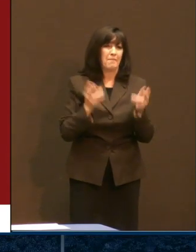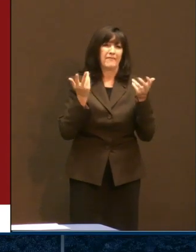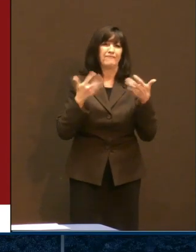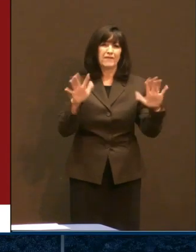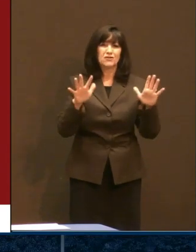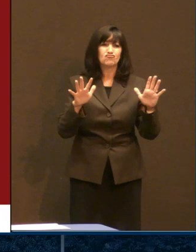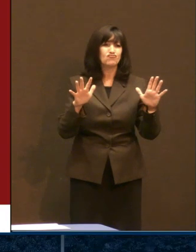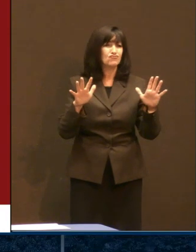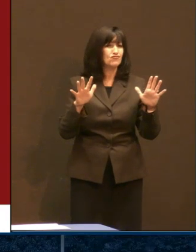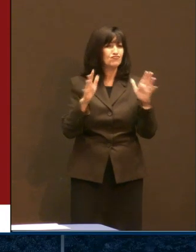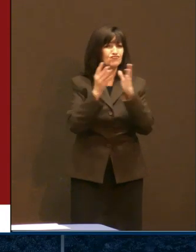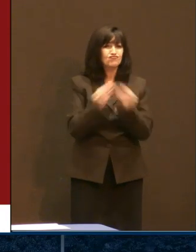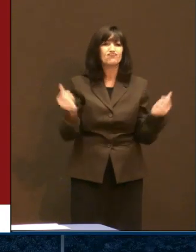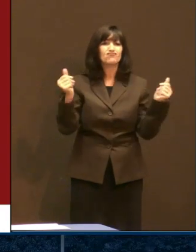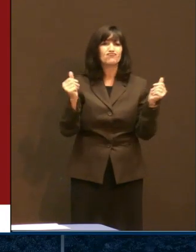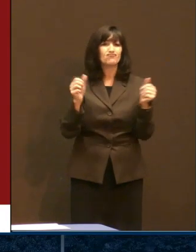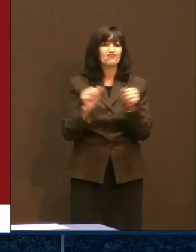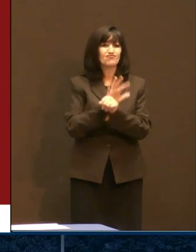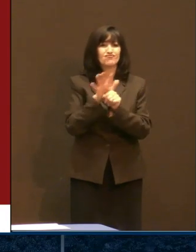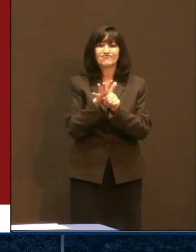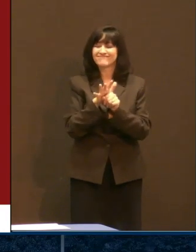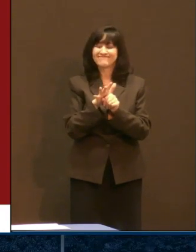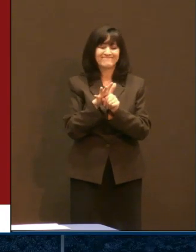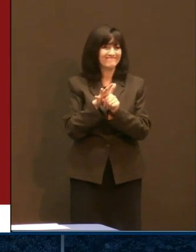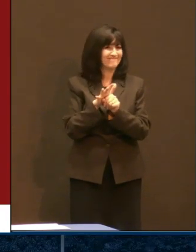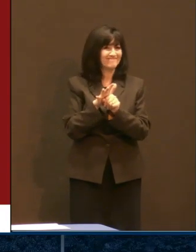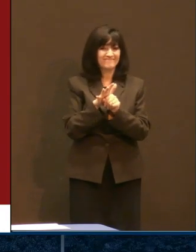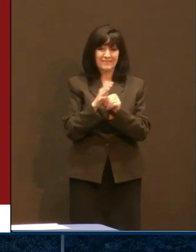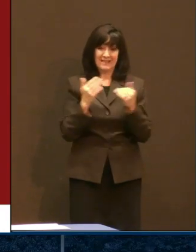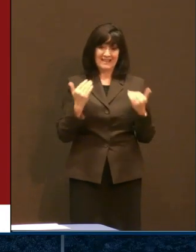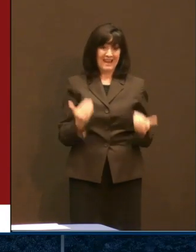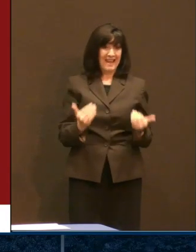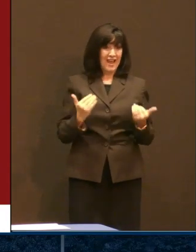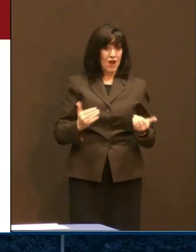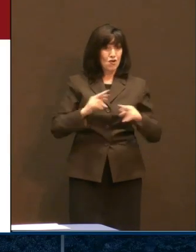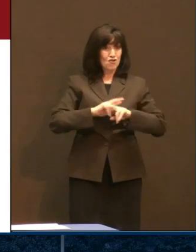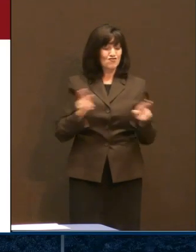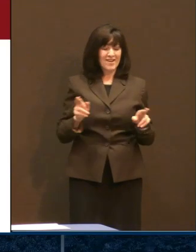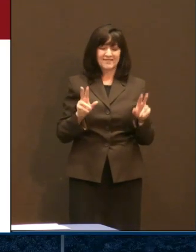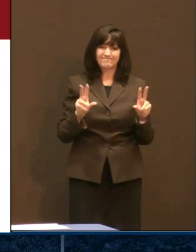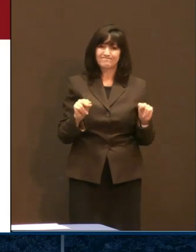down, but the data just don't show that we are there yet.